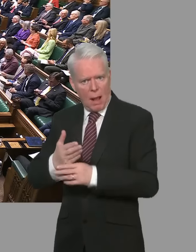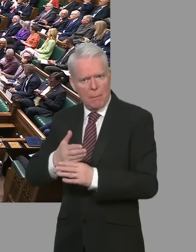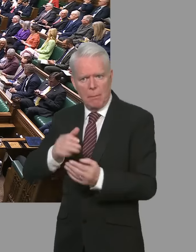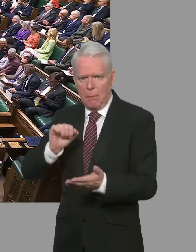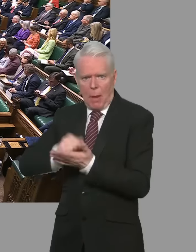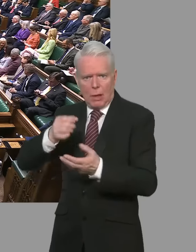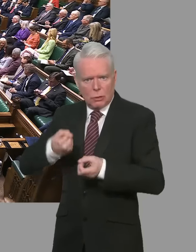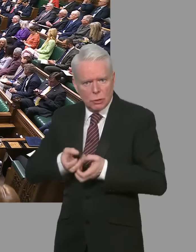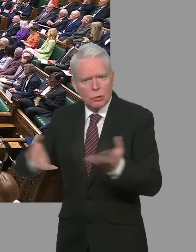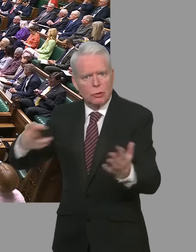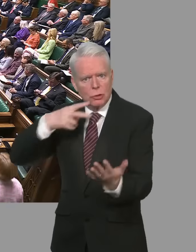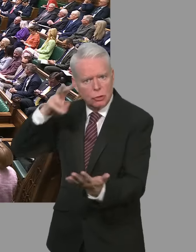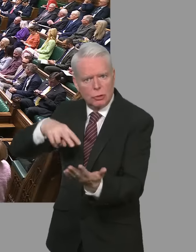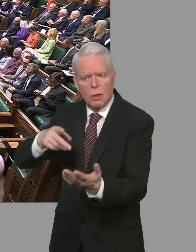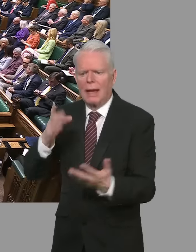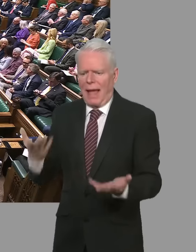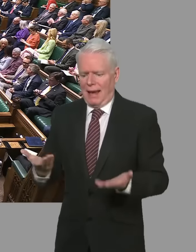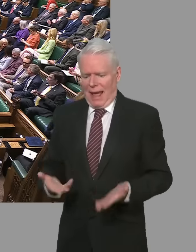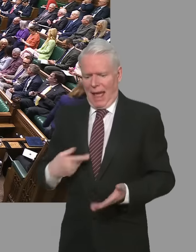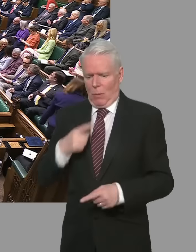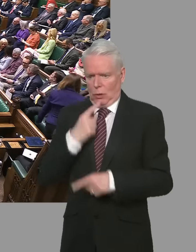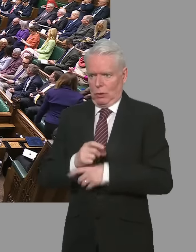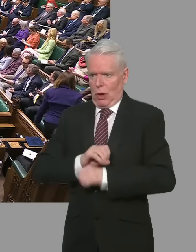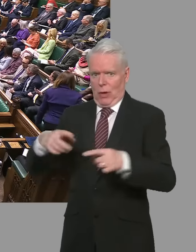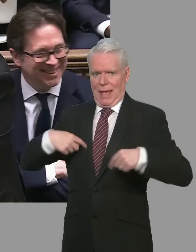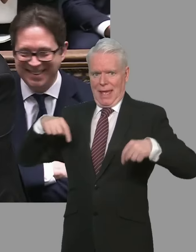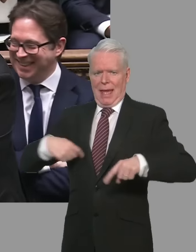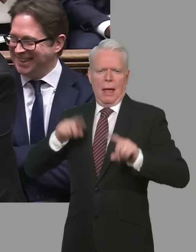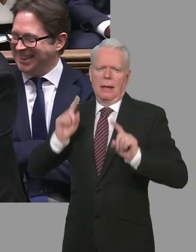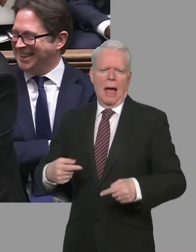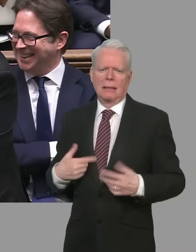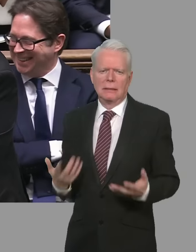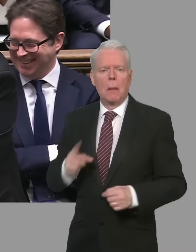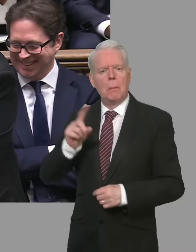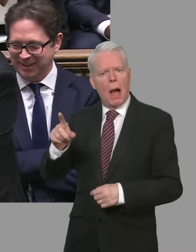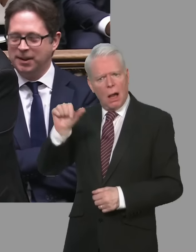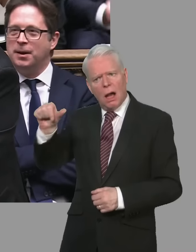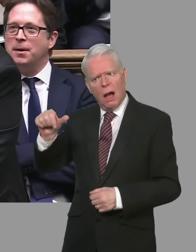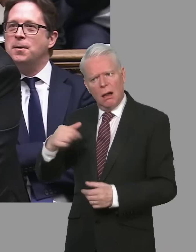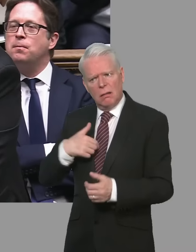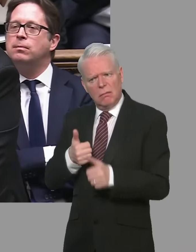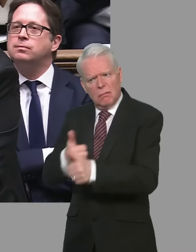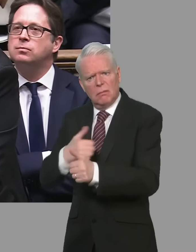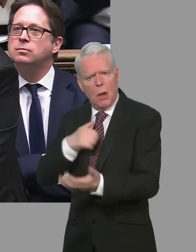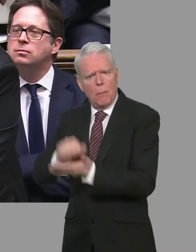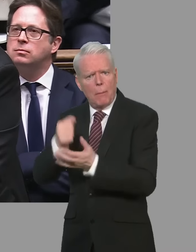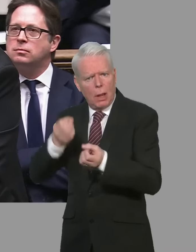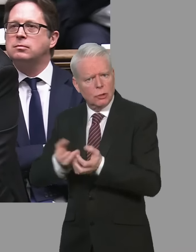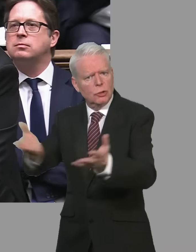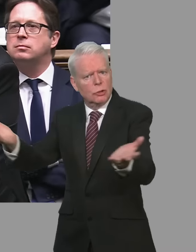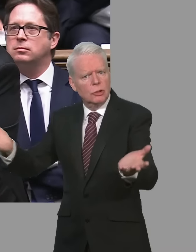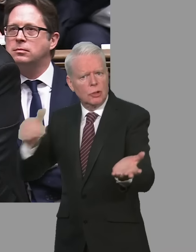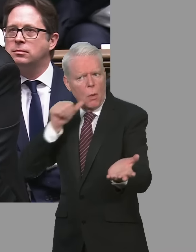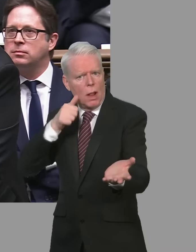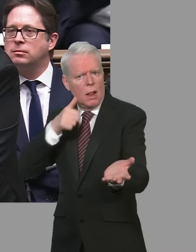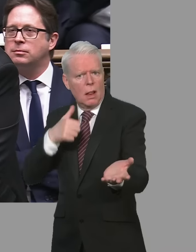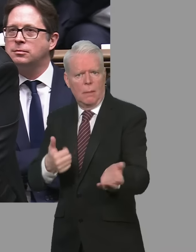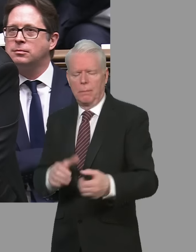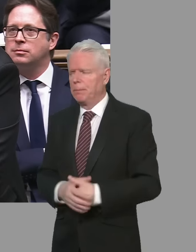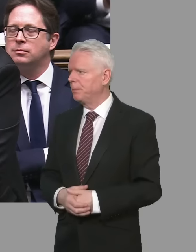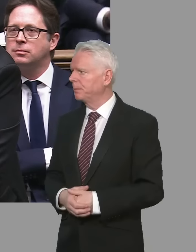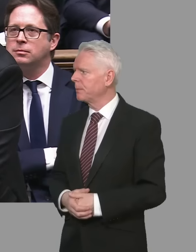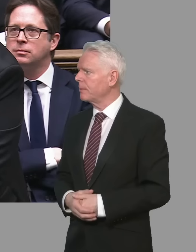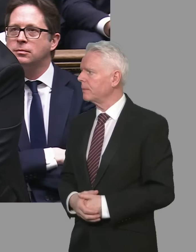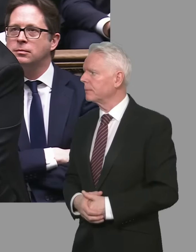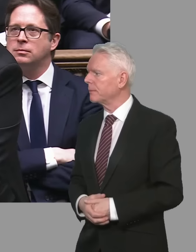Mr. Speaker, hospitality adds nearly £2 billion to Northern Ireland's economy, supporting more than